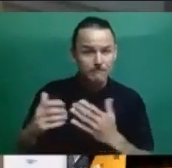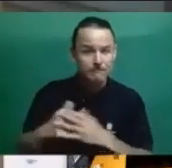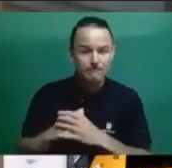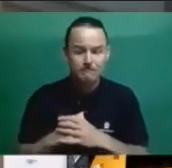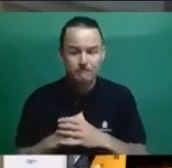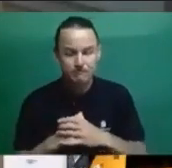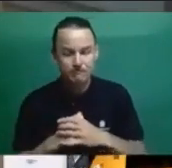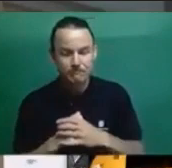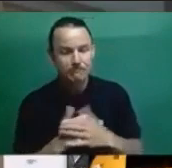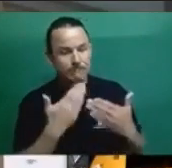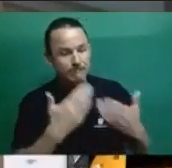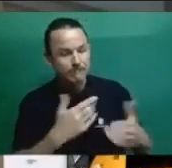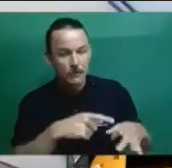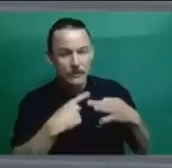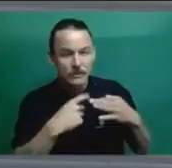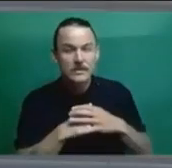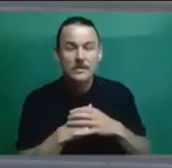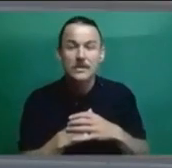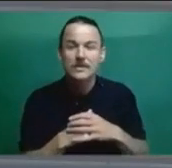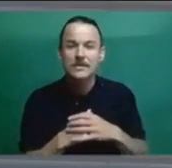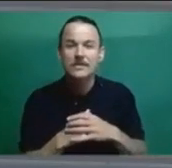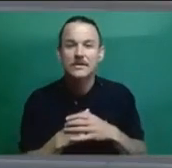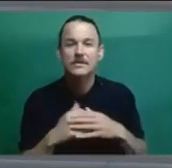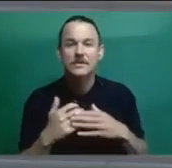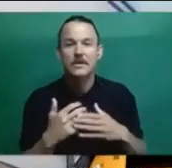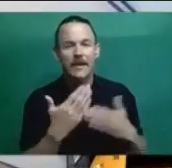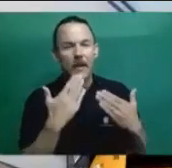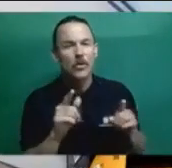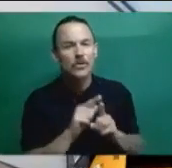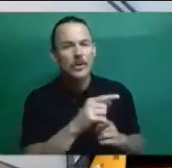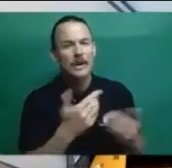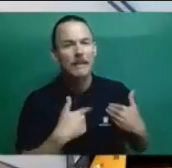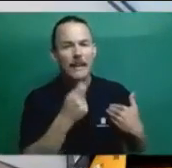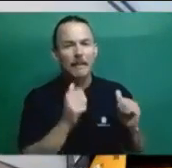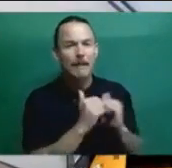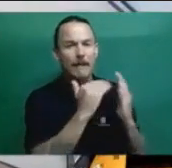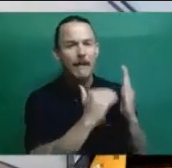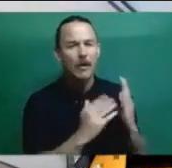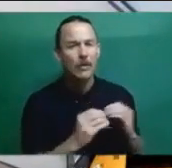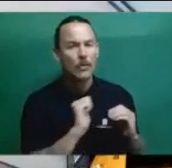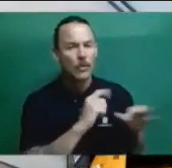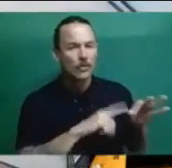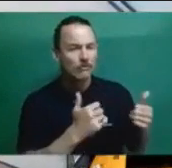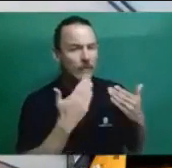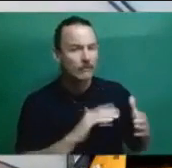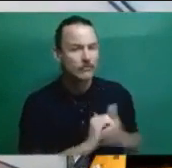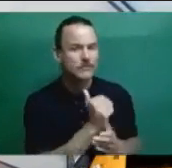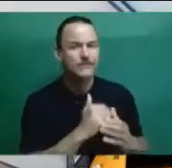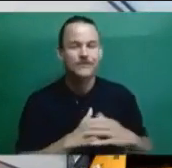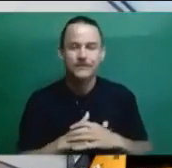some comments and a bit of a frame for the questions you're going to ask. Look, I think a lot of Victorians have given up a lot,